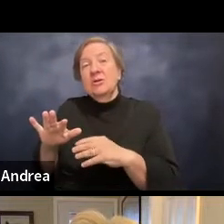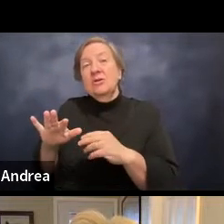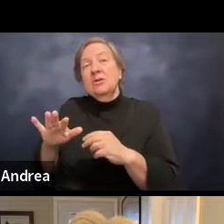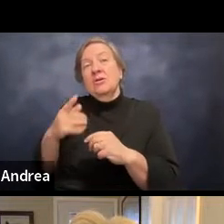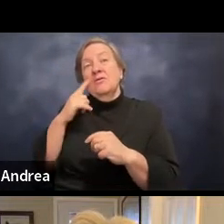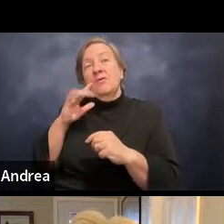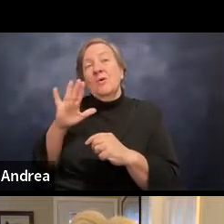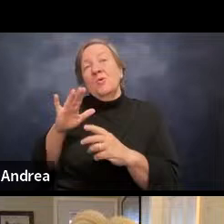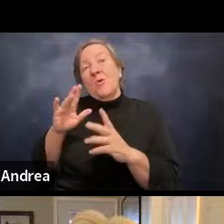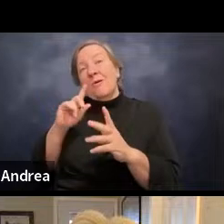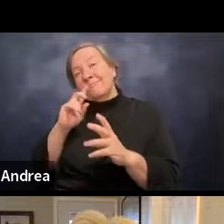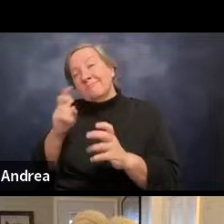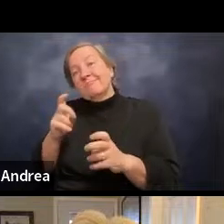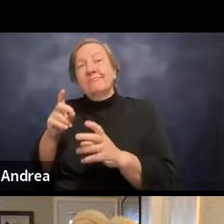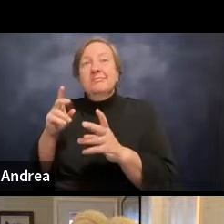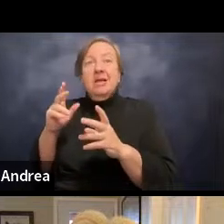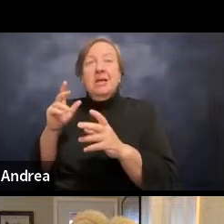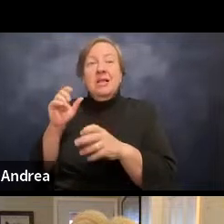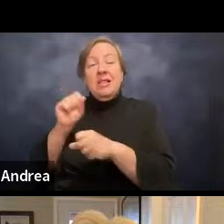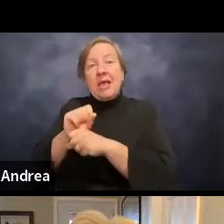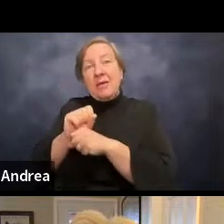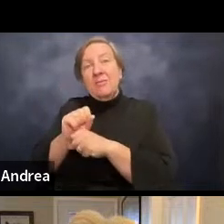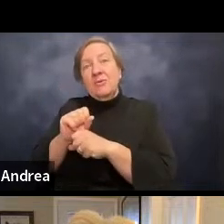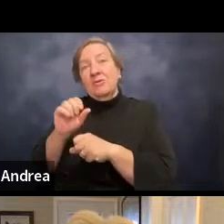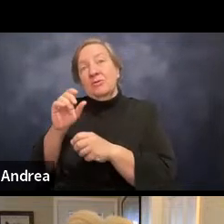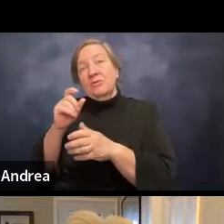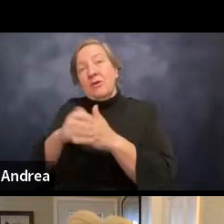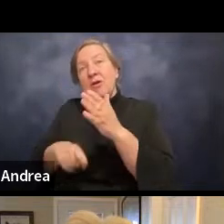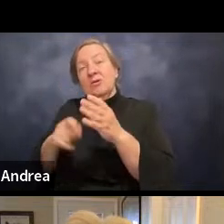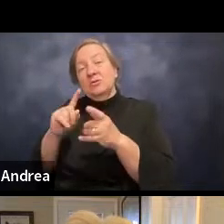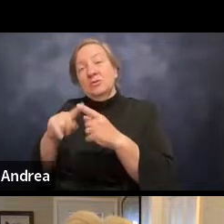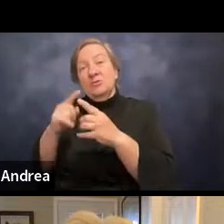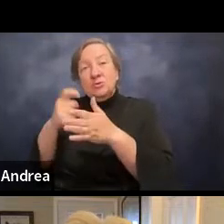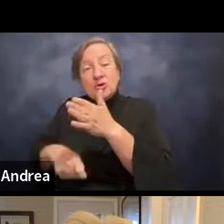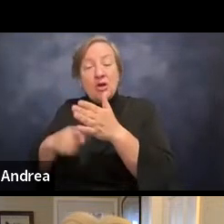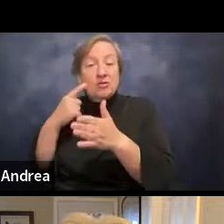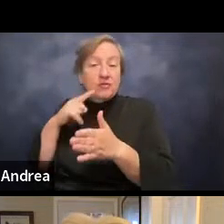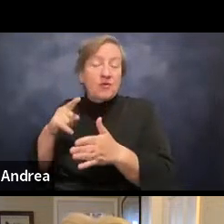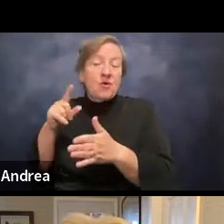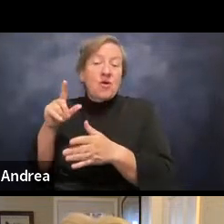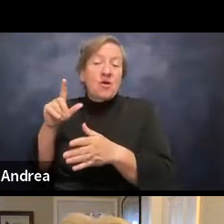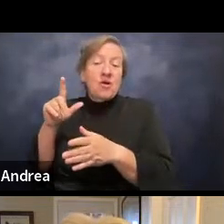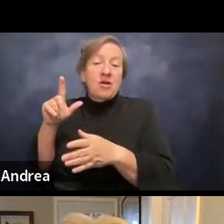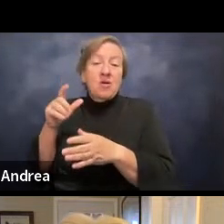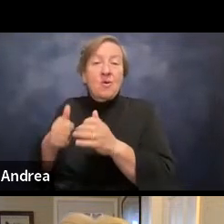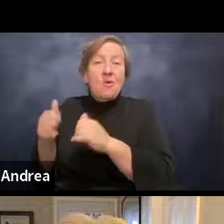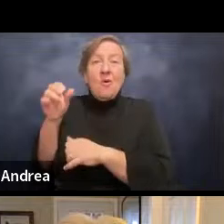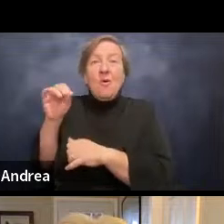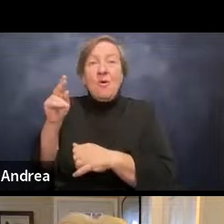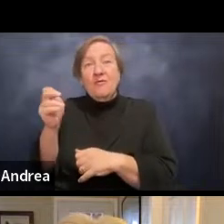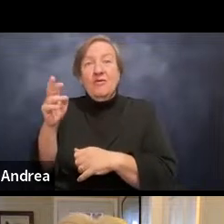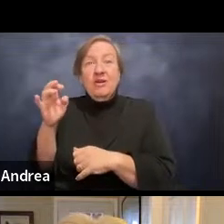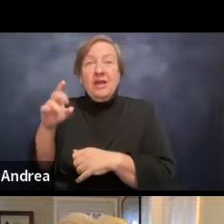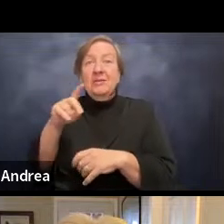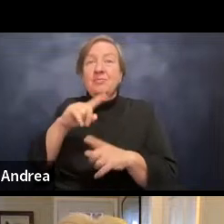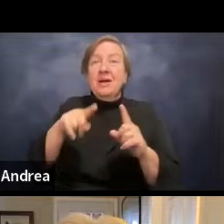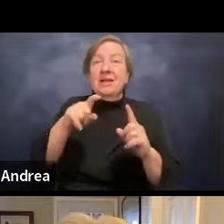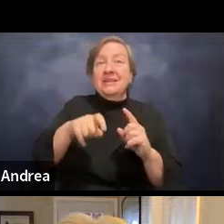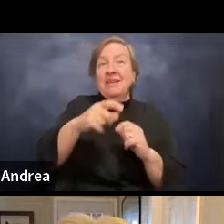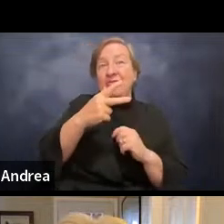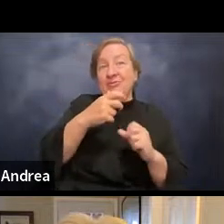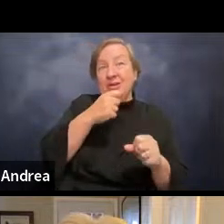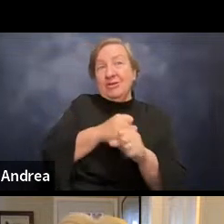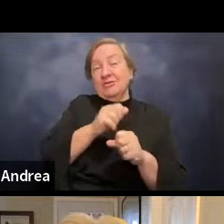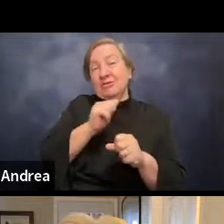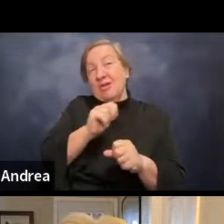of actual labor costs to charge for overhead. But that requires that 3 years of auditable books and somebody to look through those